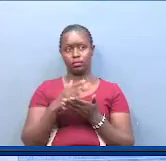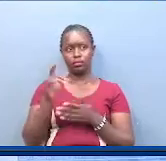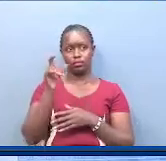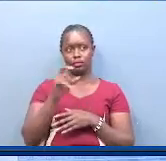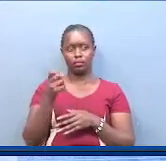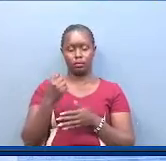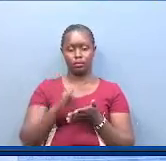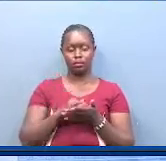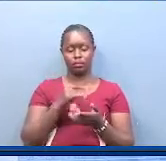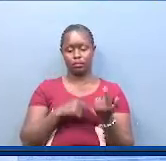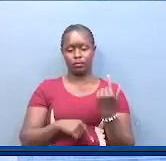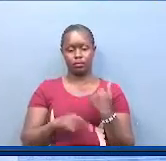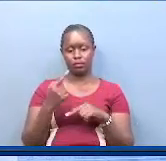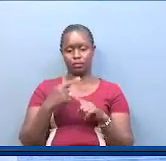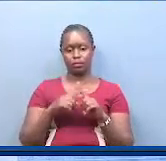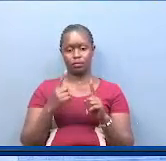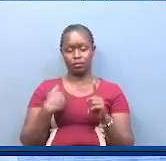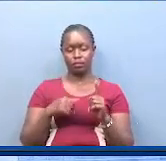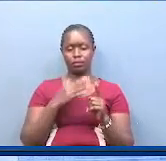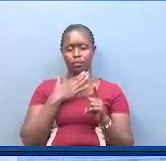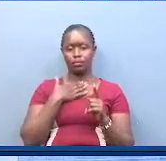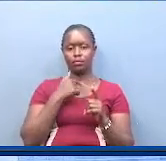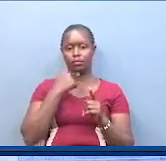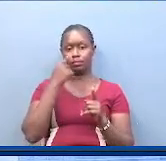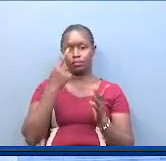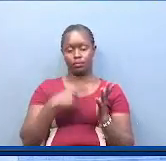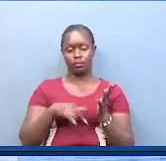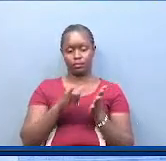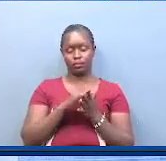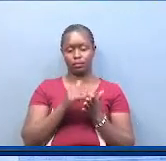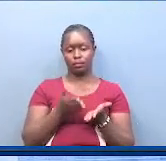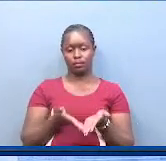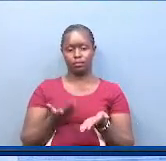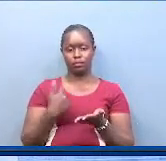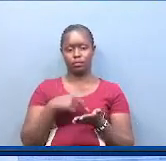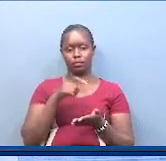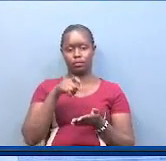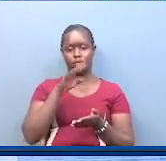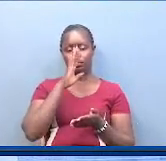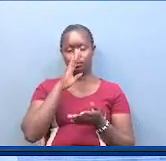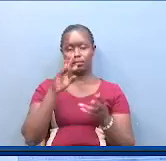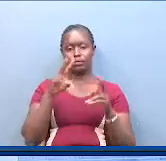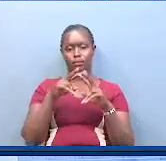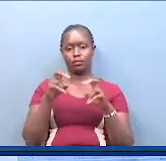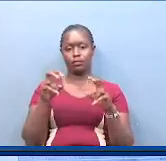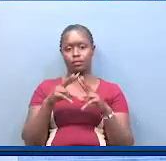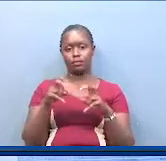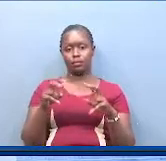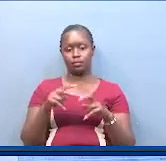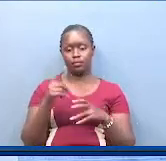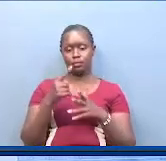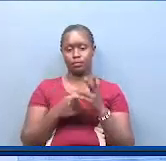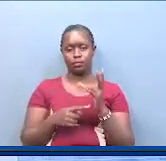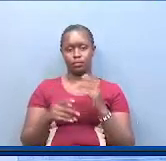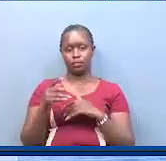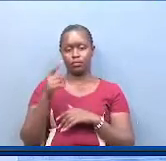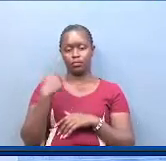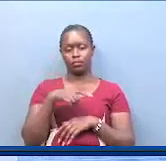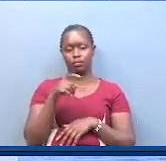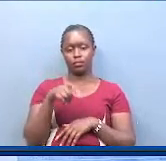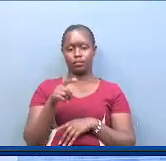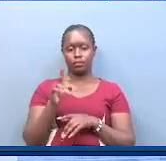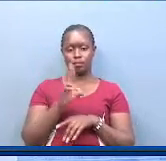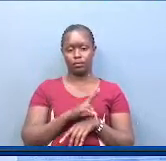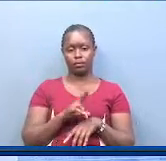that they win. But I want to say that right now you should be checking what you need